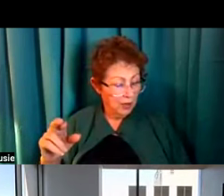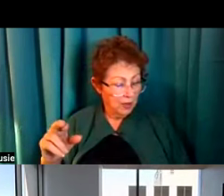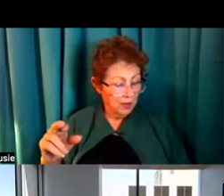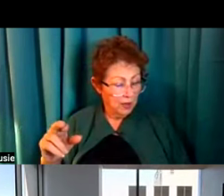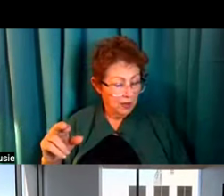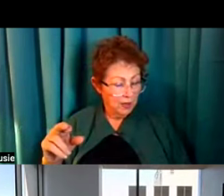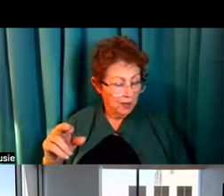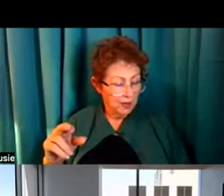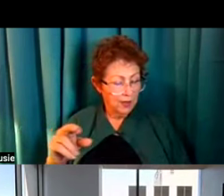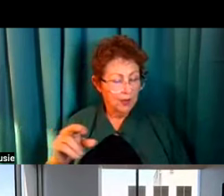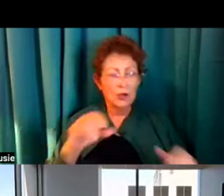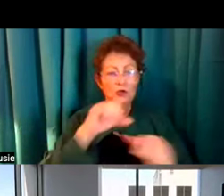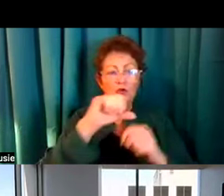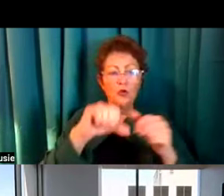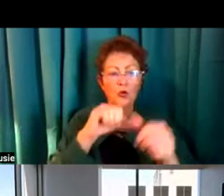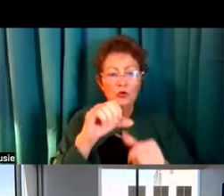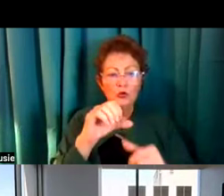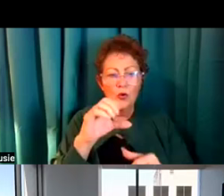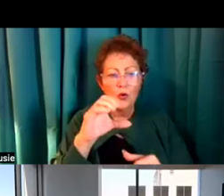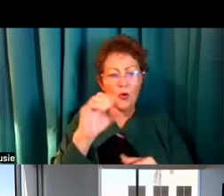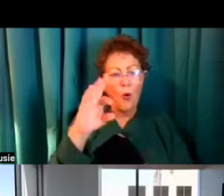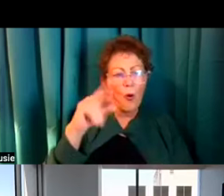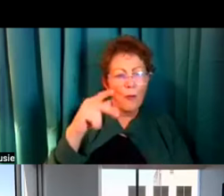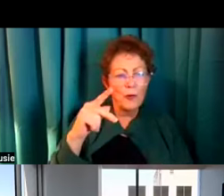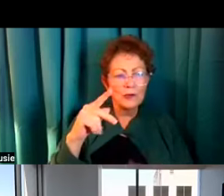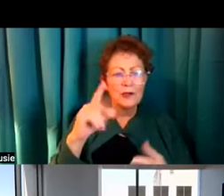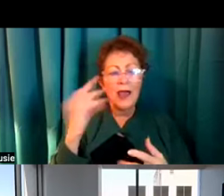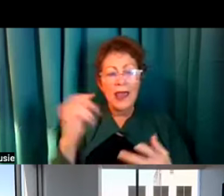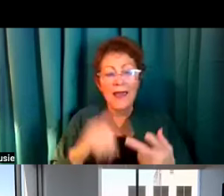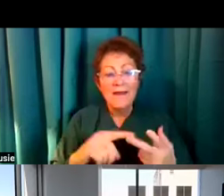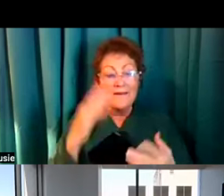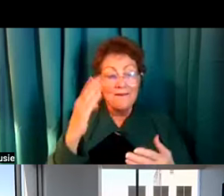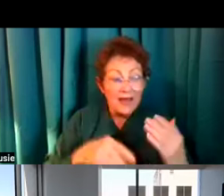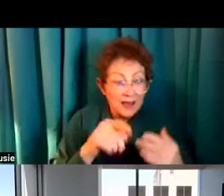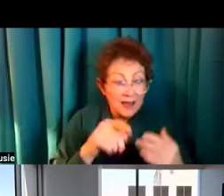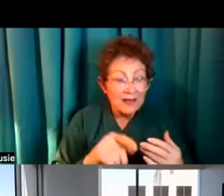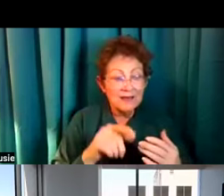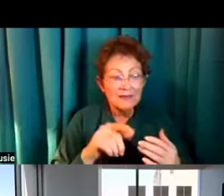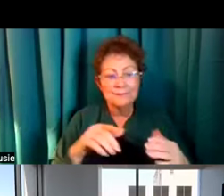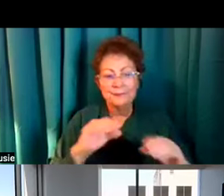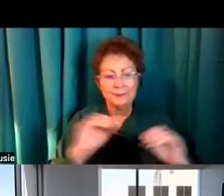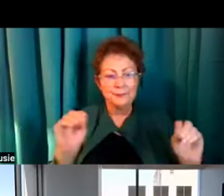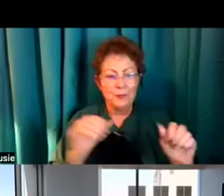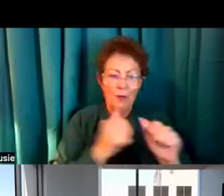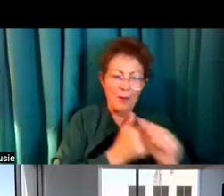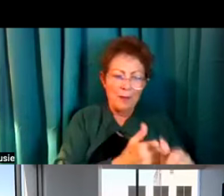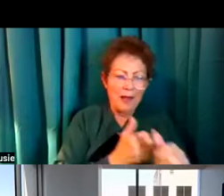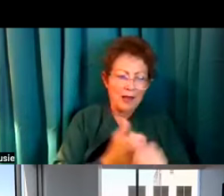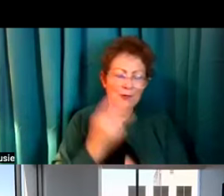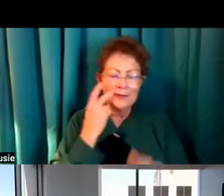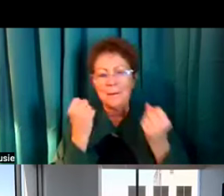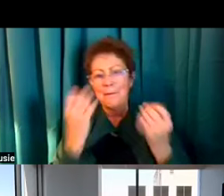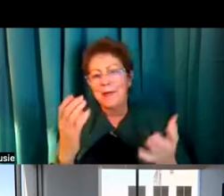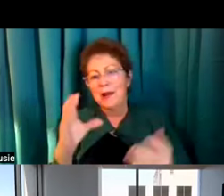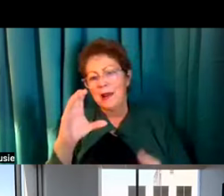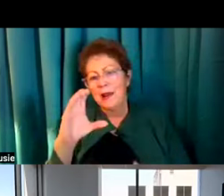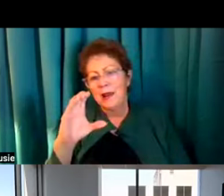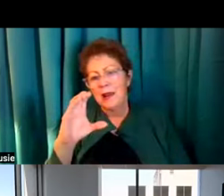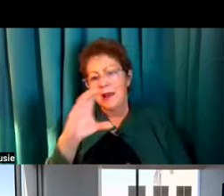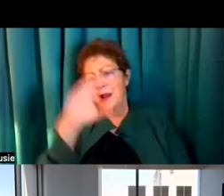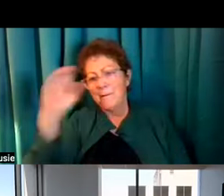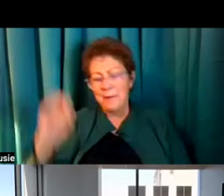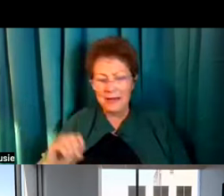the social purpose corporation. And then finally, a lack of compliance. You see many companies that are one of